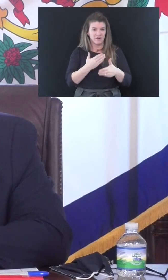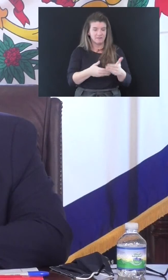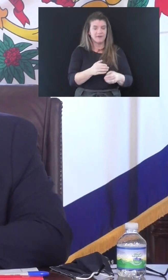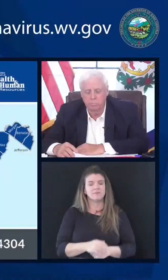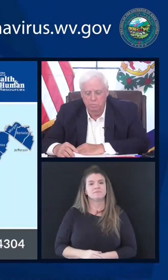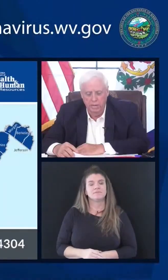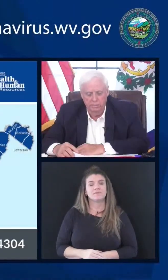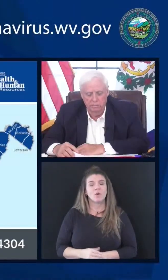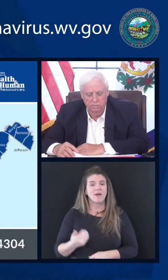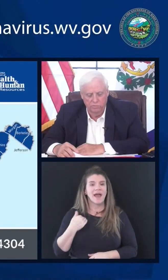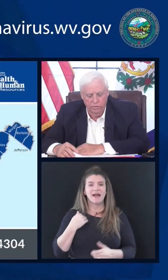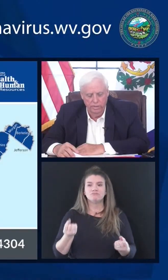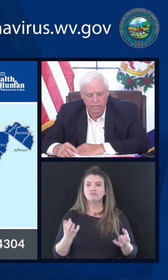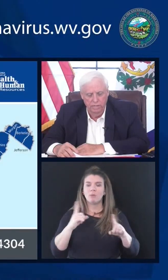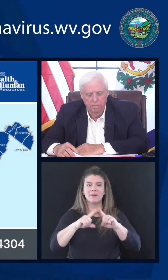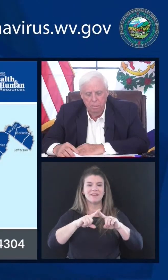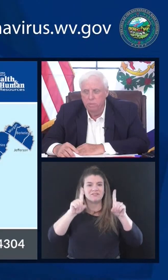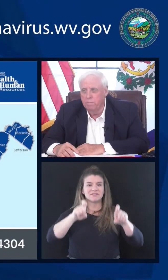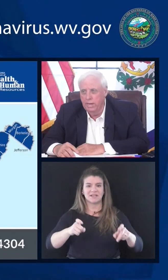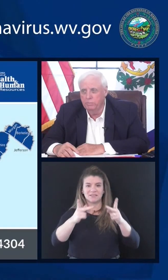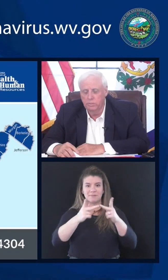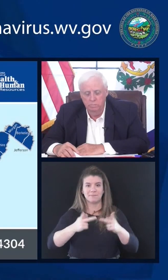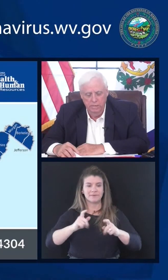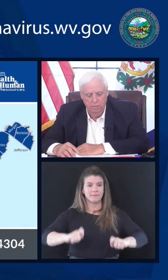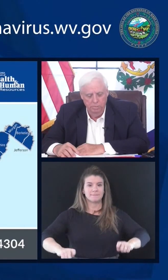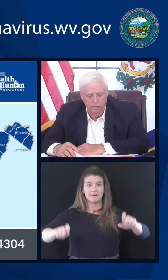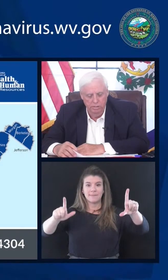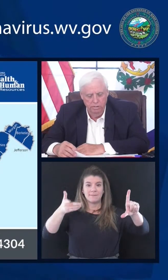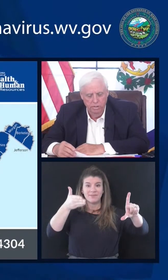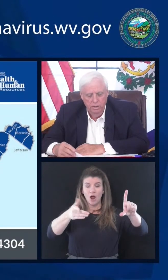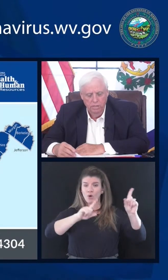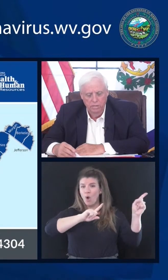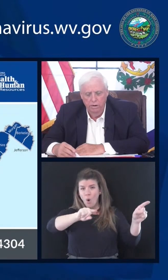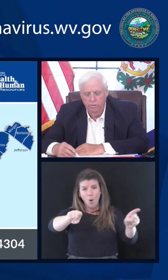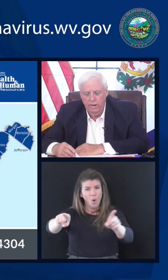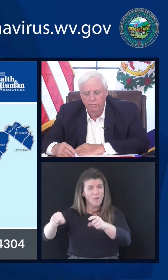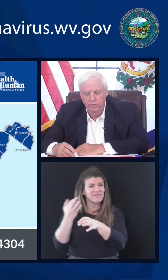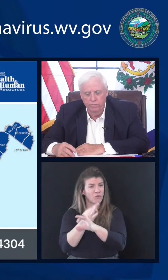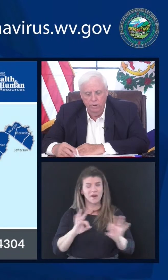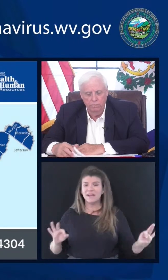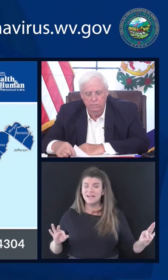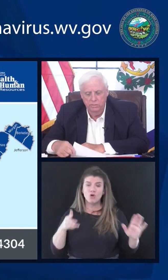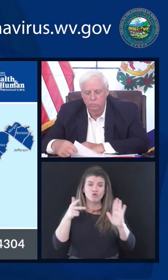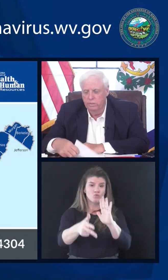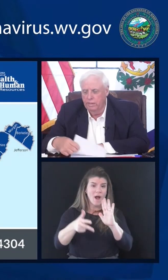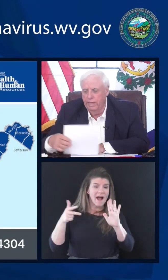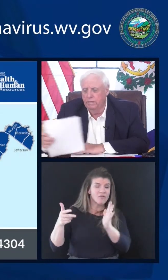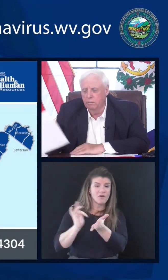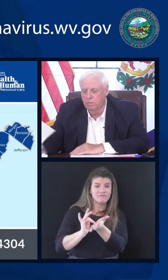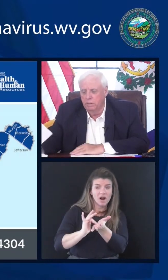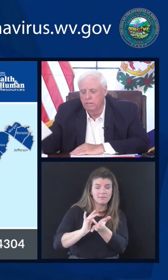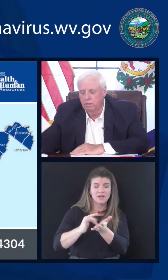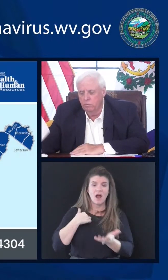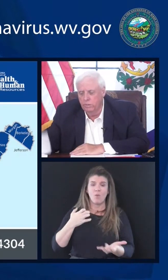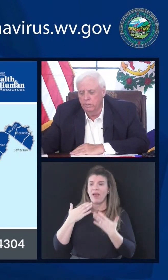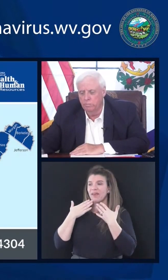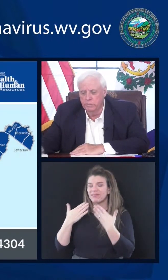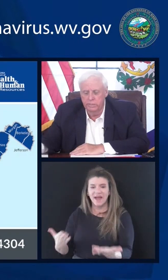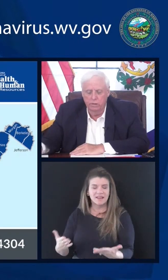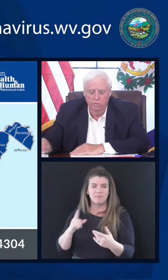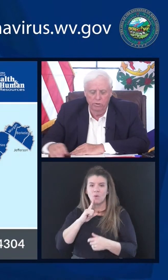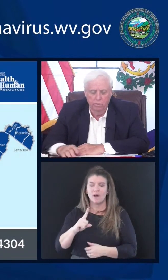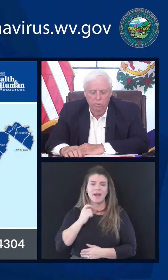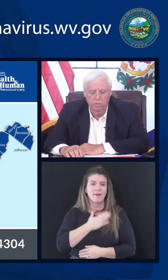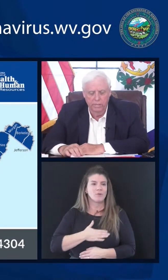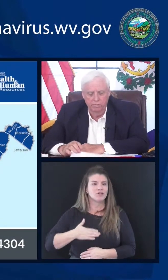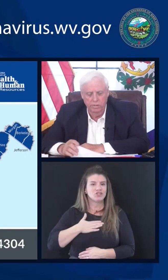our testing spots. It's free. The map should be up here. Our drive-through pharmacies, we thank them and really